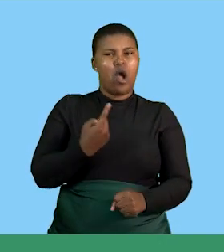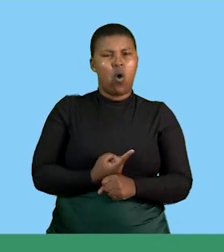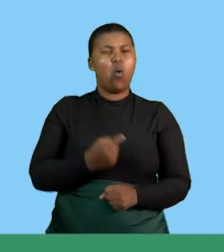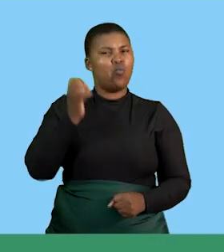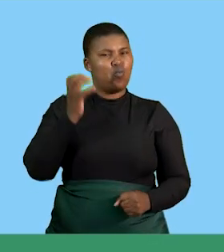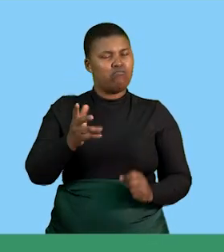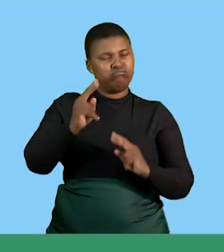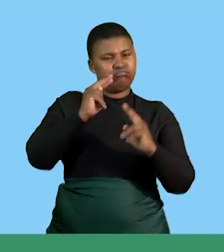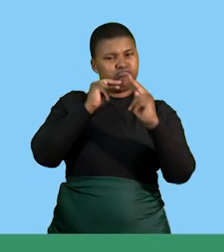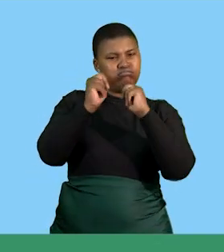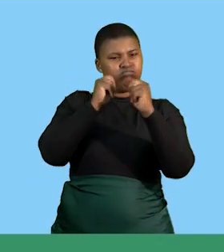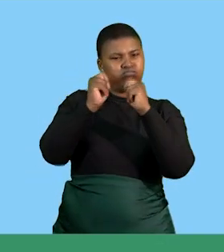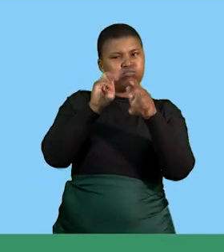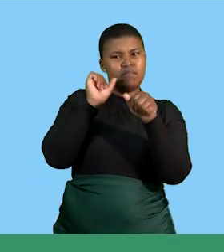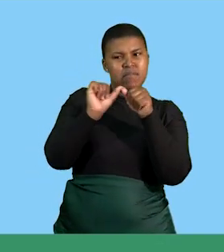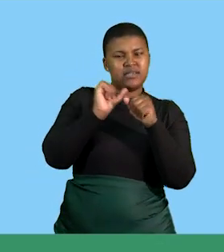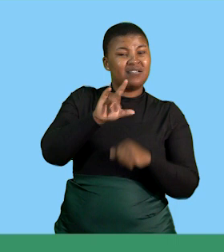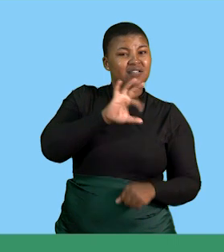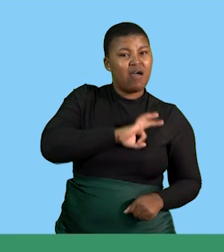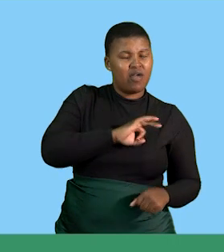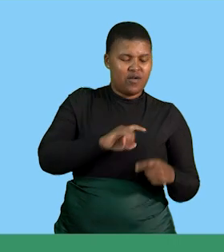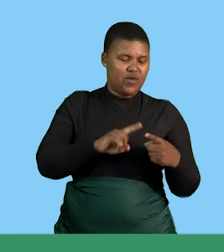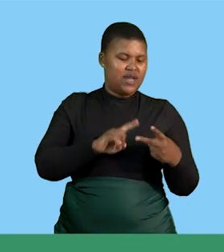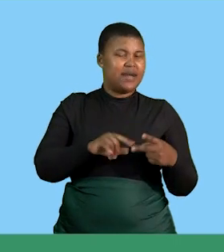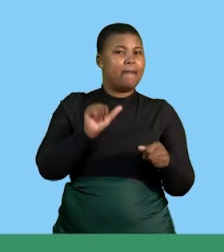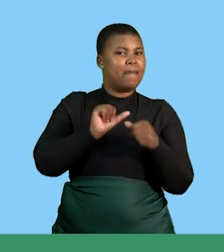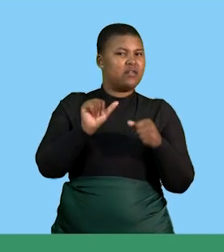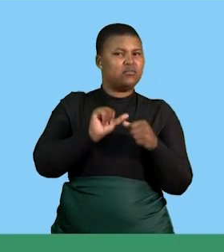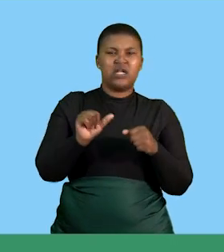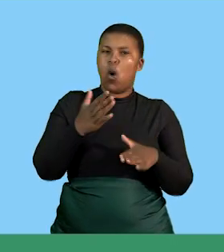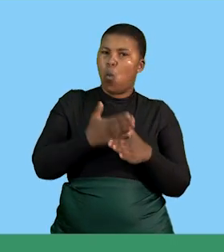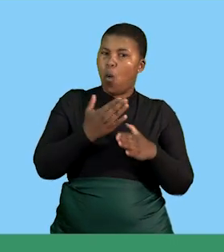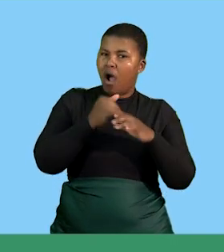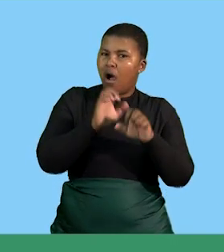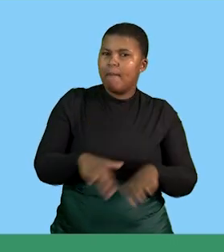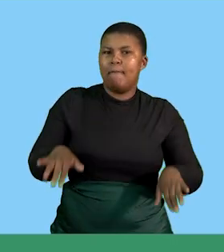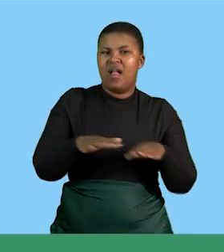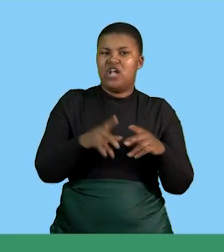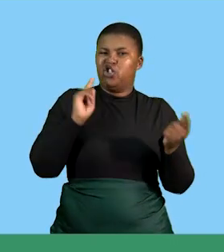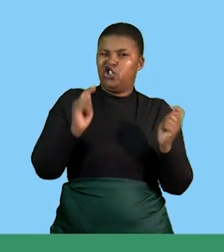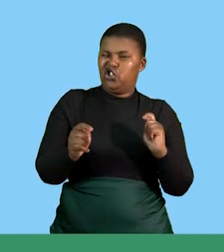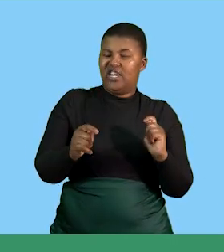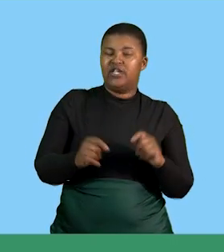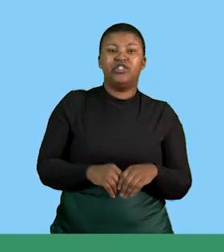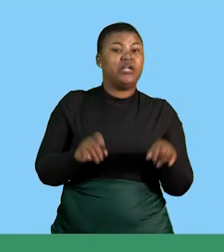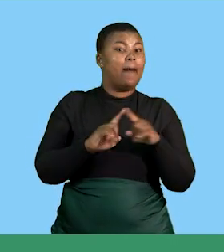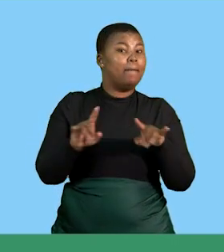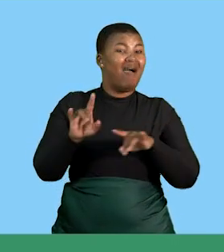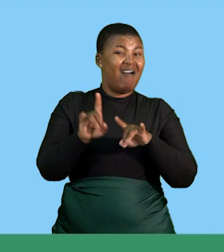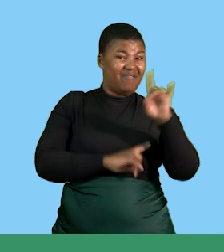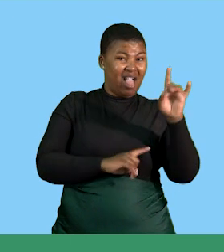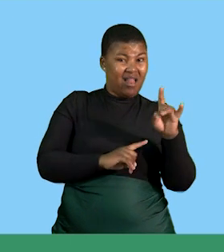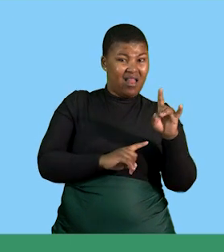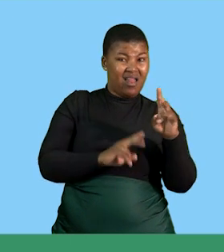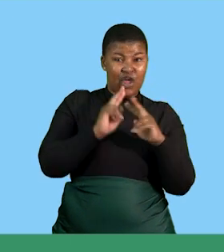or better salaries or even better working conditions. And if negotiation fails, then they will